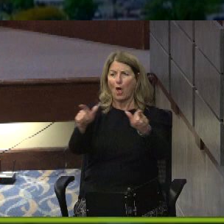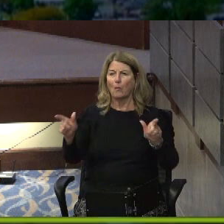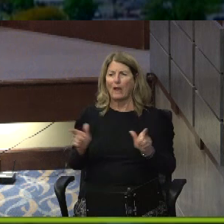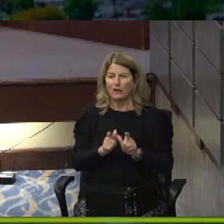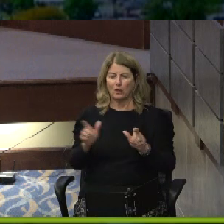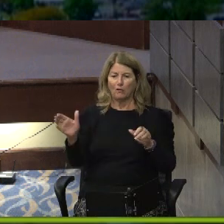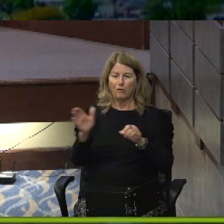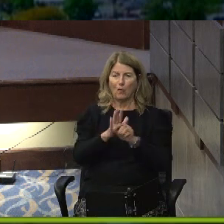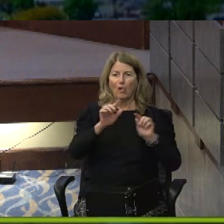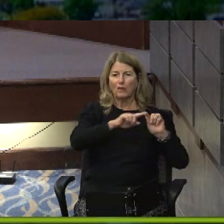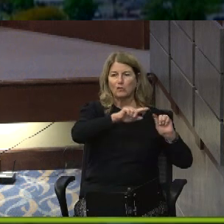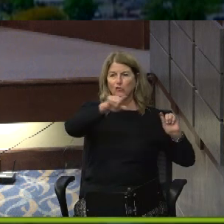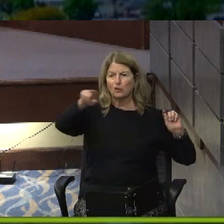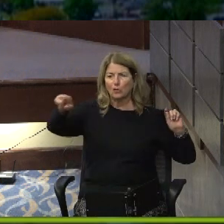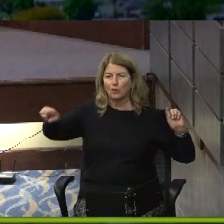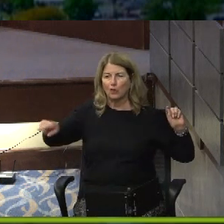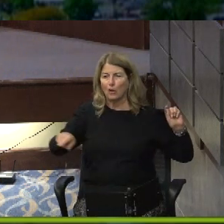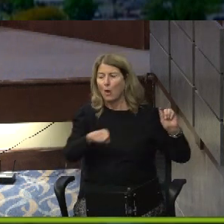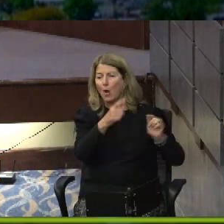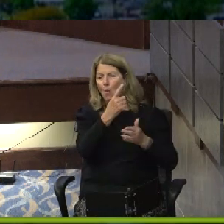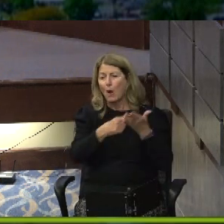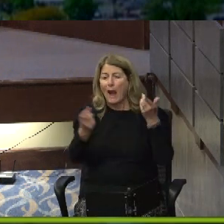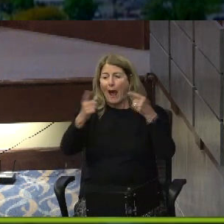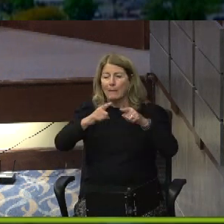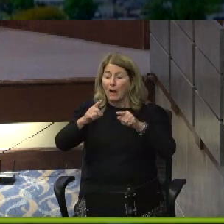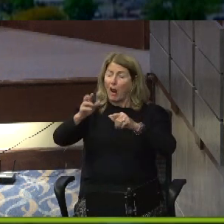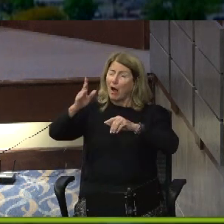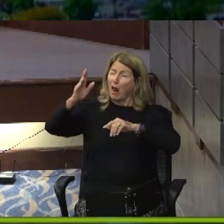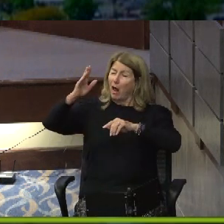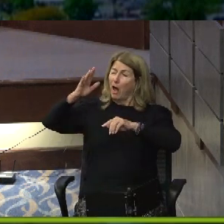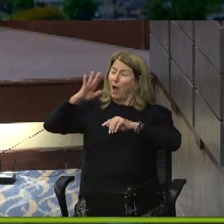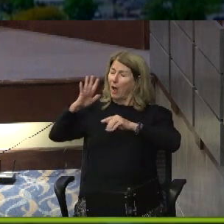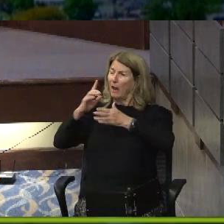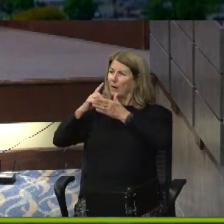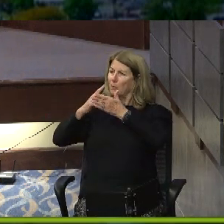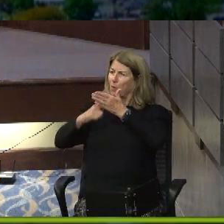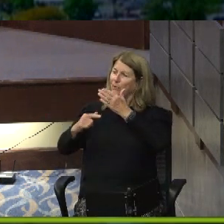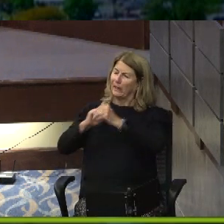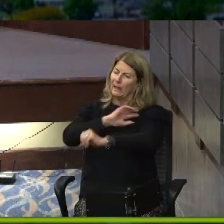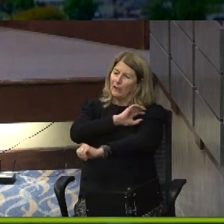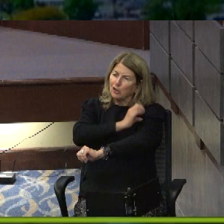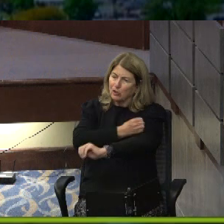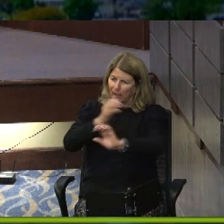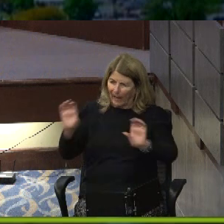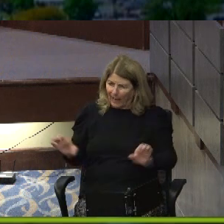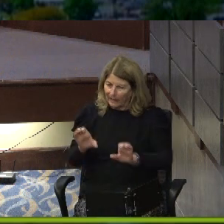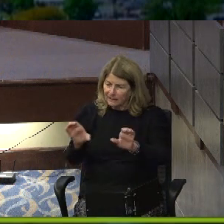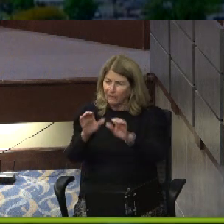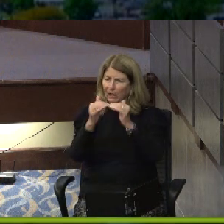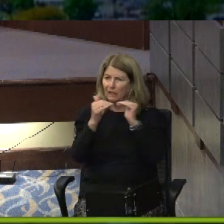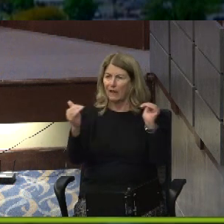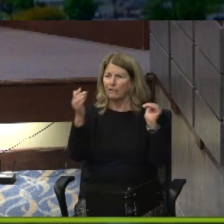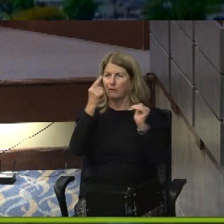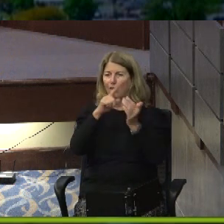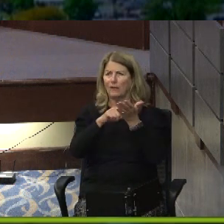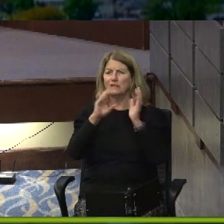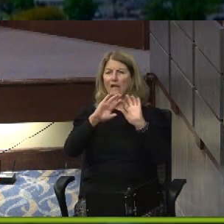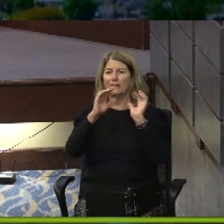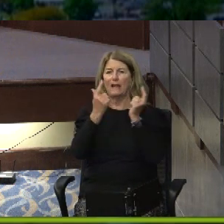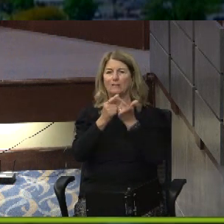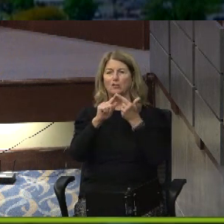on what happened a long time ago and what the energy and activity level is for this council to support small businesses.